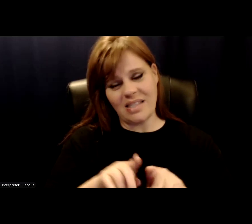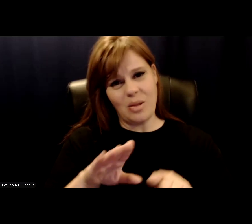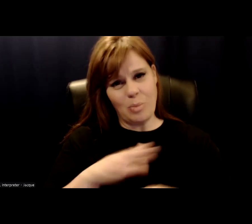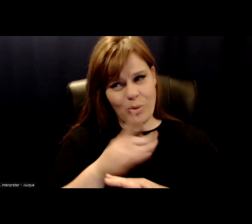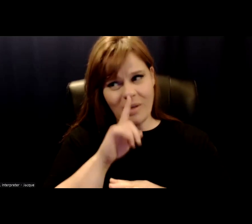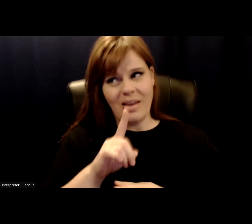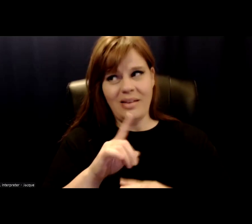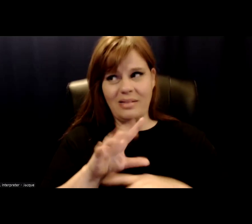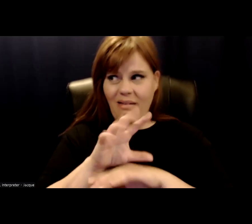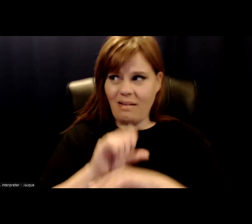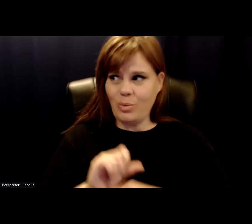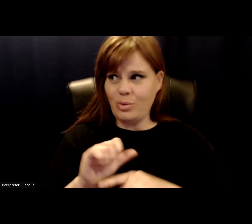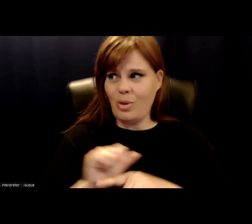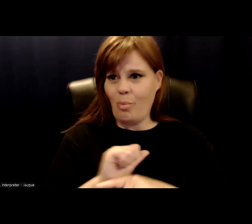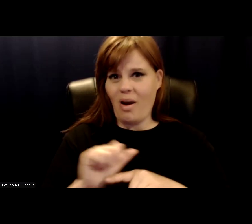the practice of